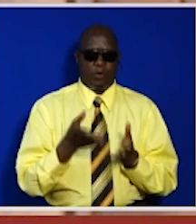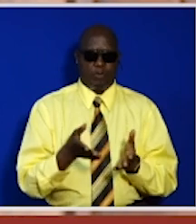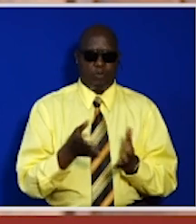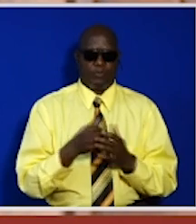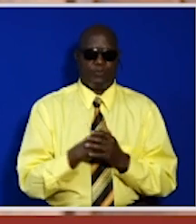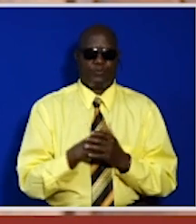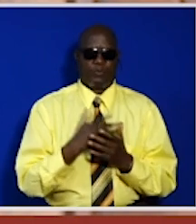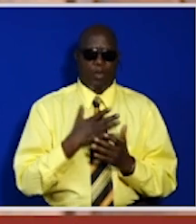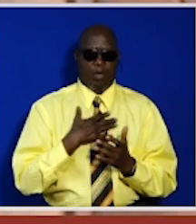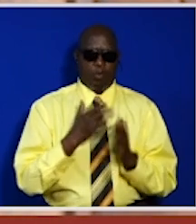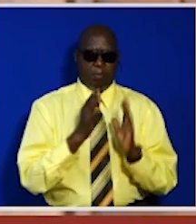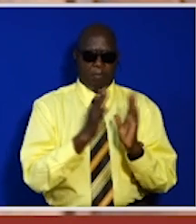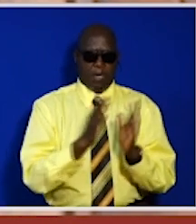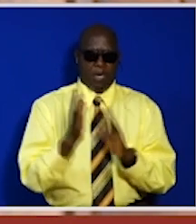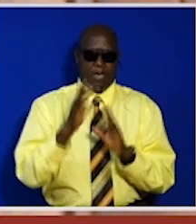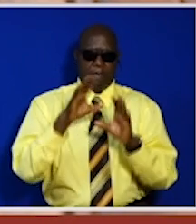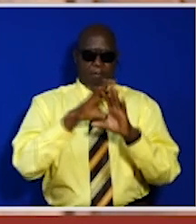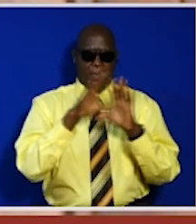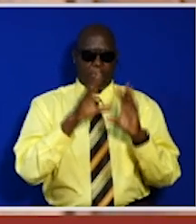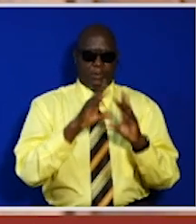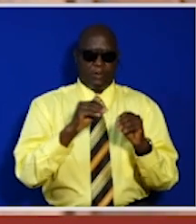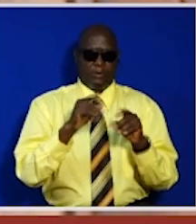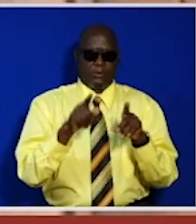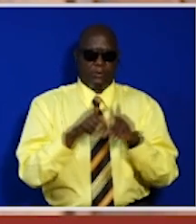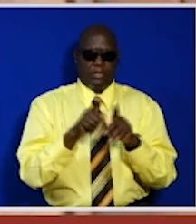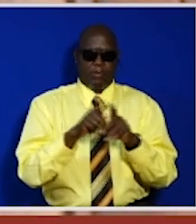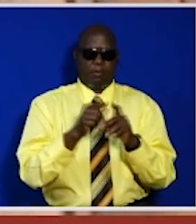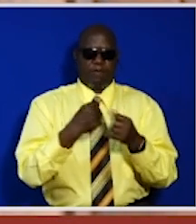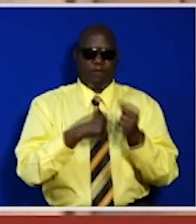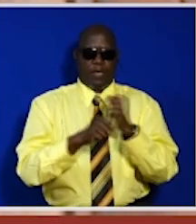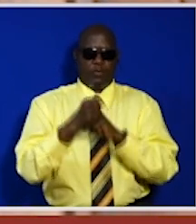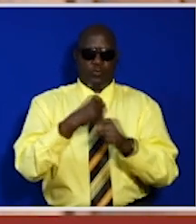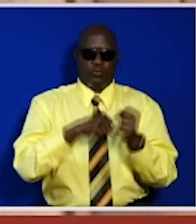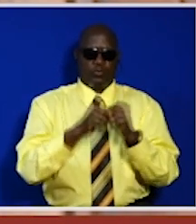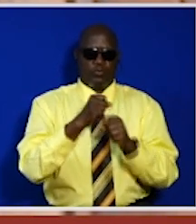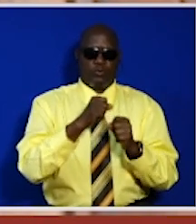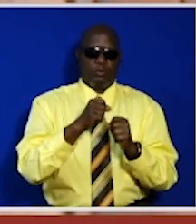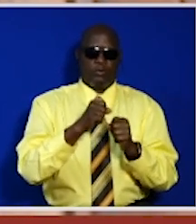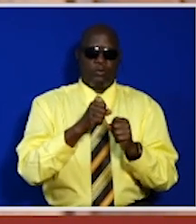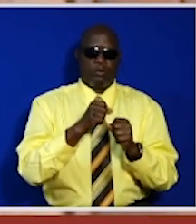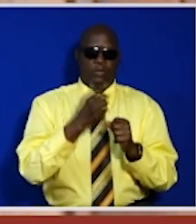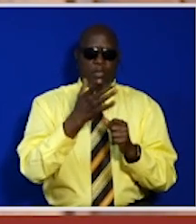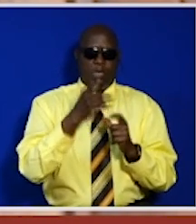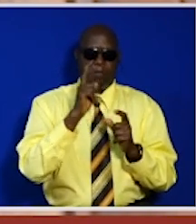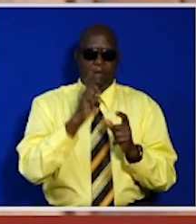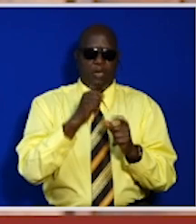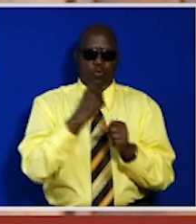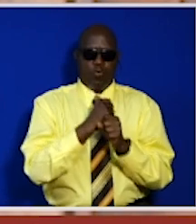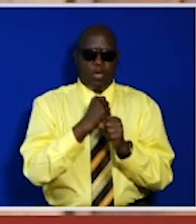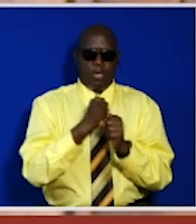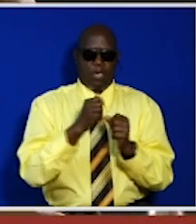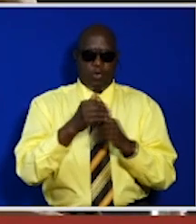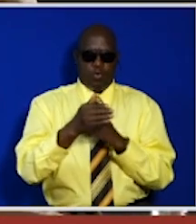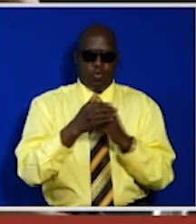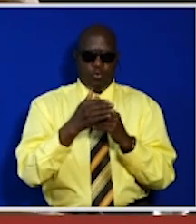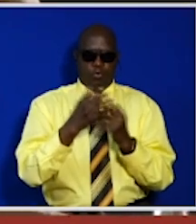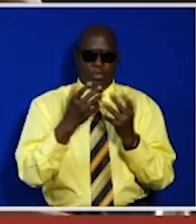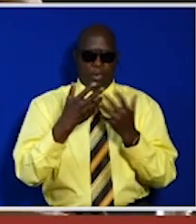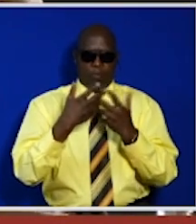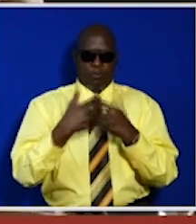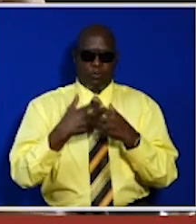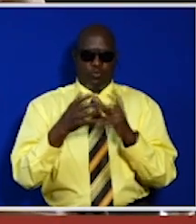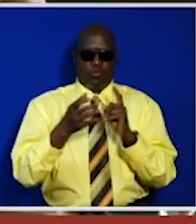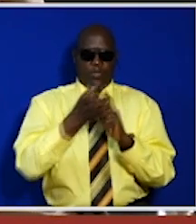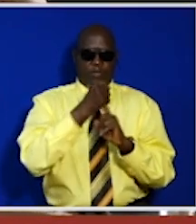our planning, budgeting, and execution functions must operate in closer harmony to achieve this goal. Naibu Rais